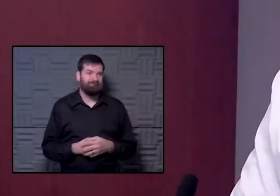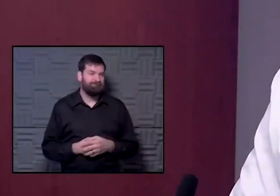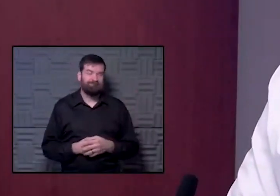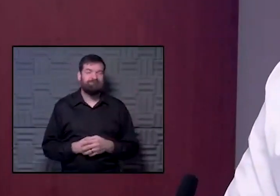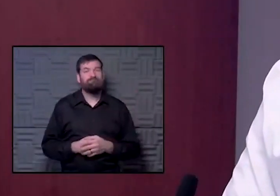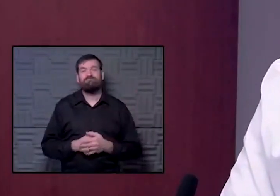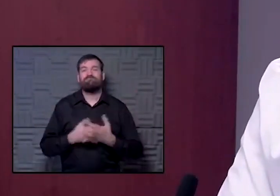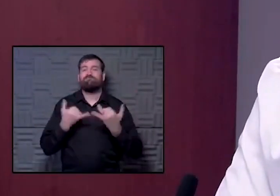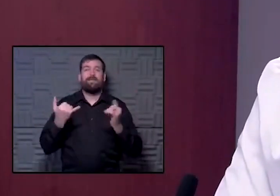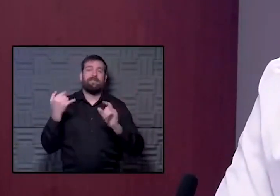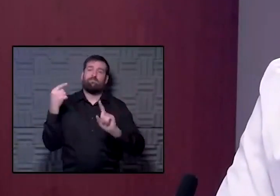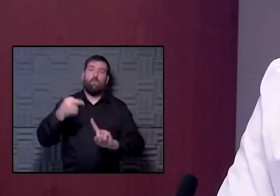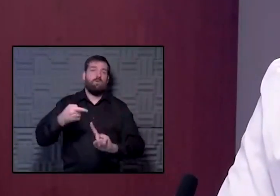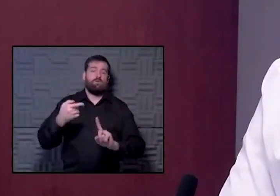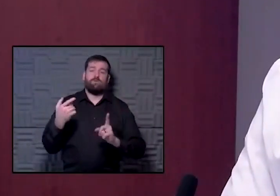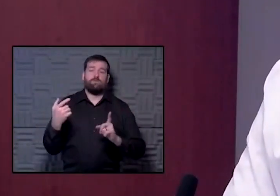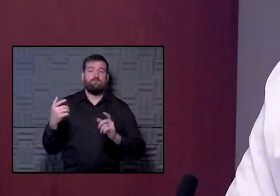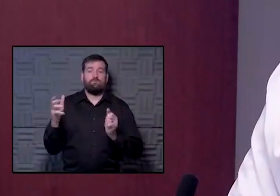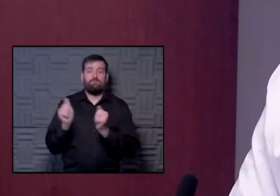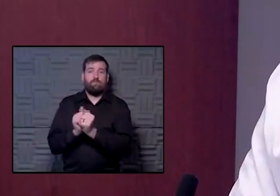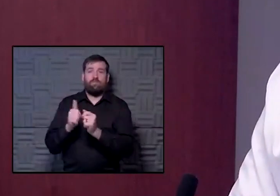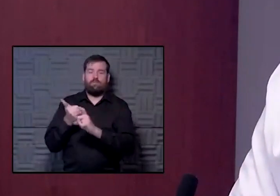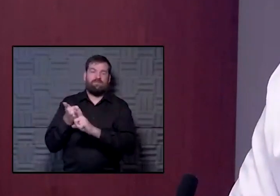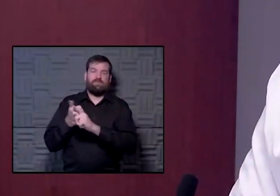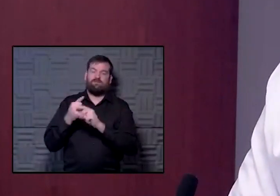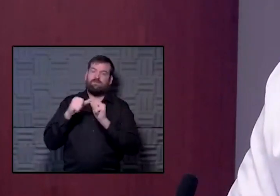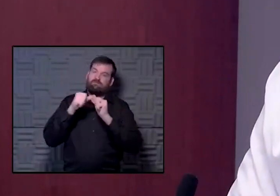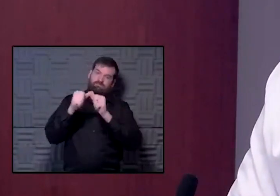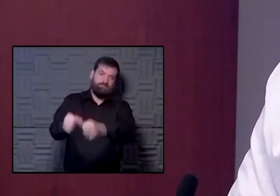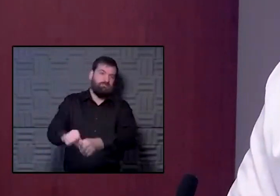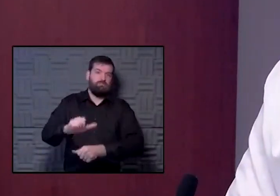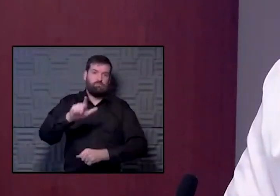Yeah, at this point, with the long haulers, which we're